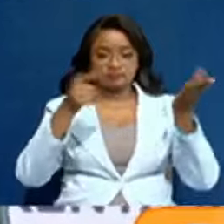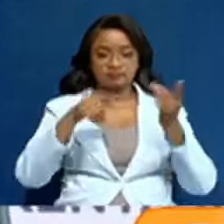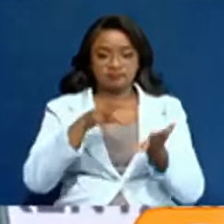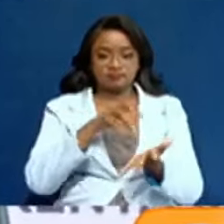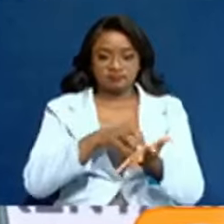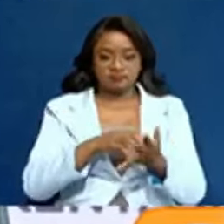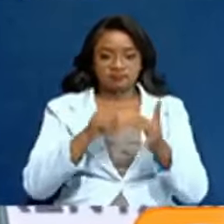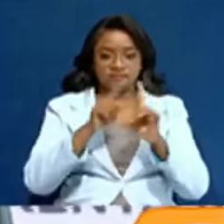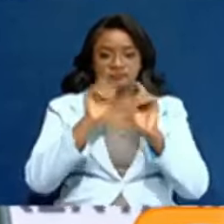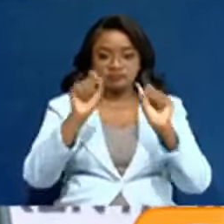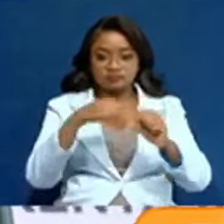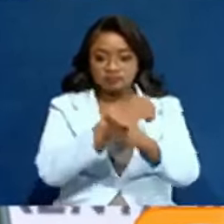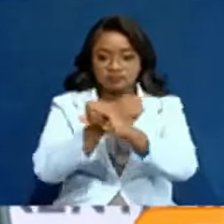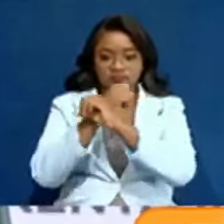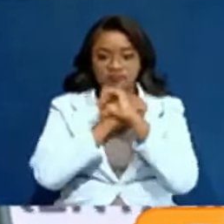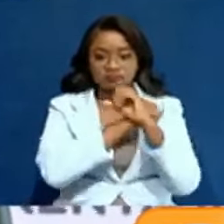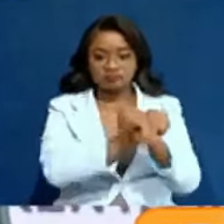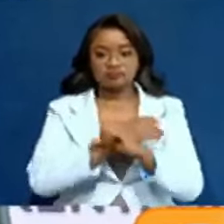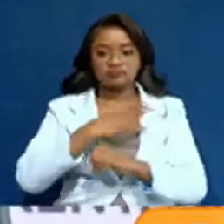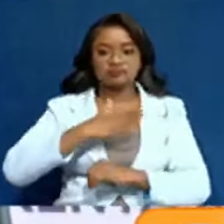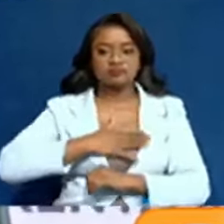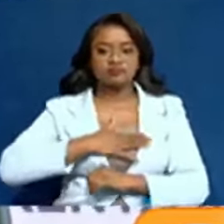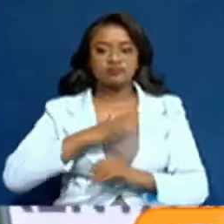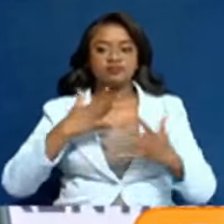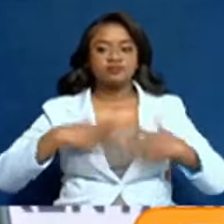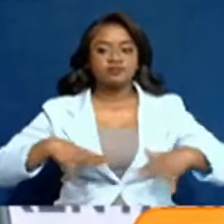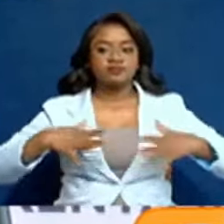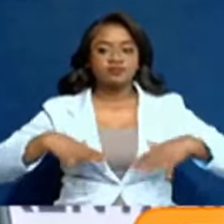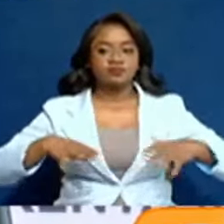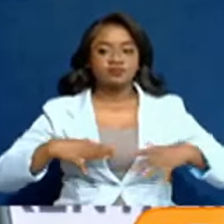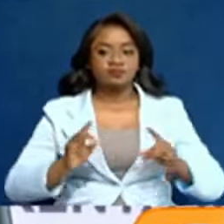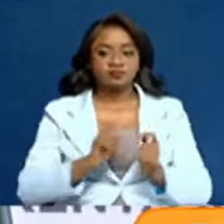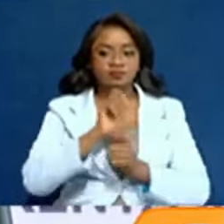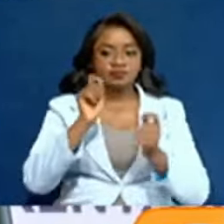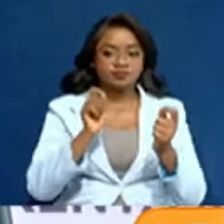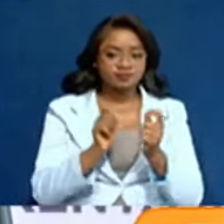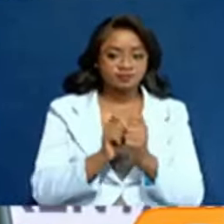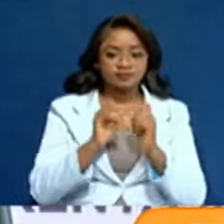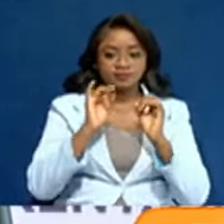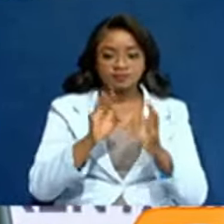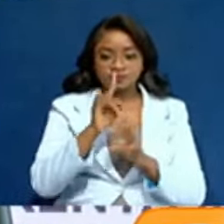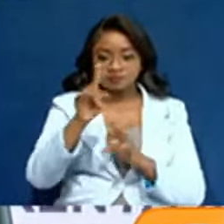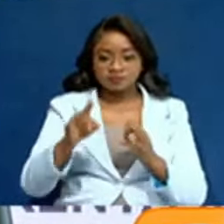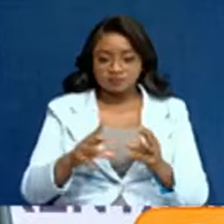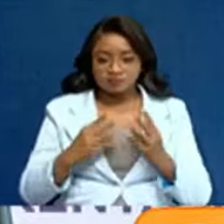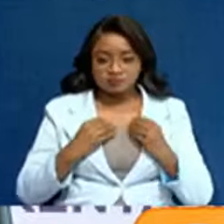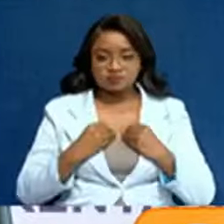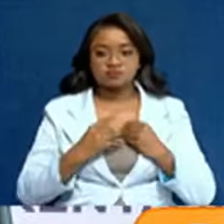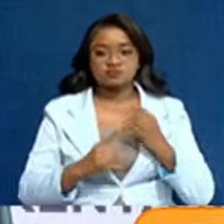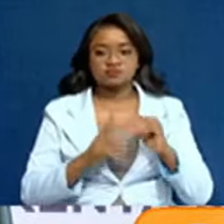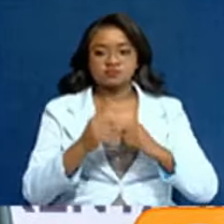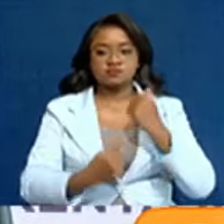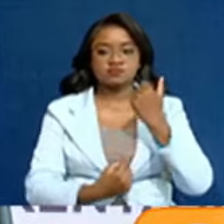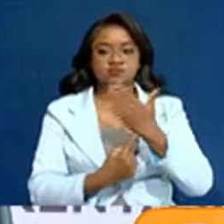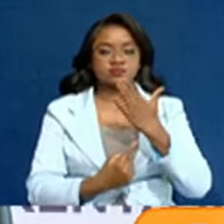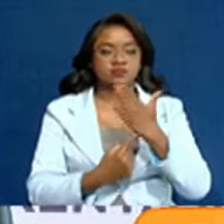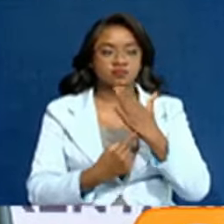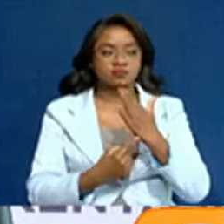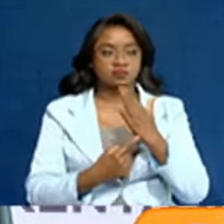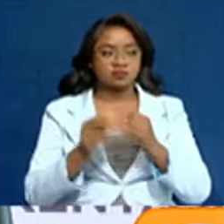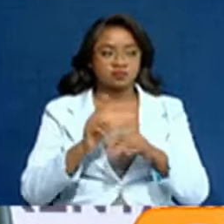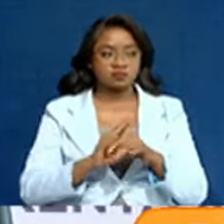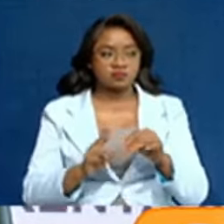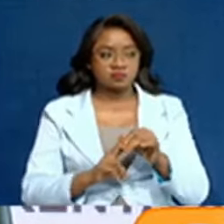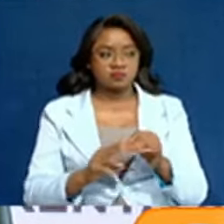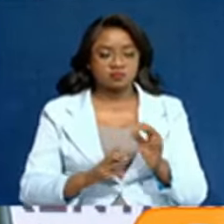safeguard the livelihoods of our people, particularly if you embrace the technological